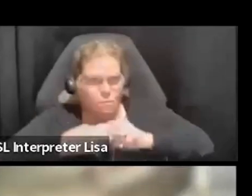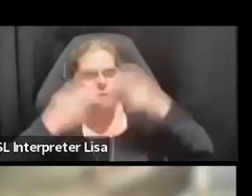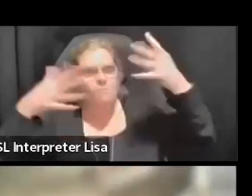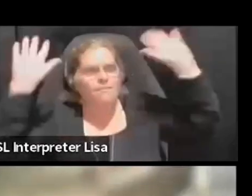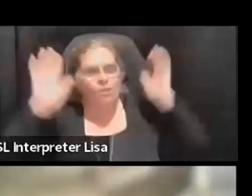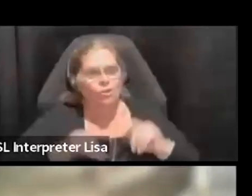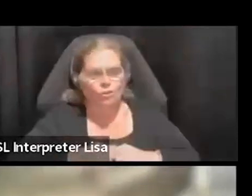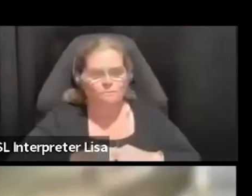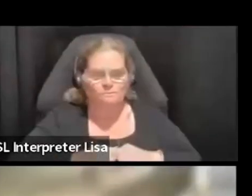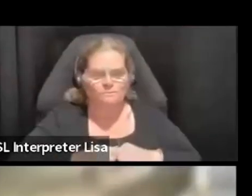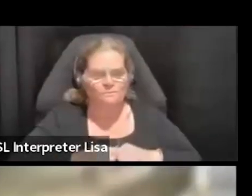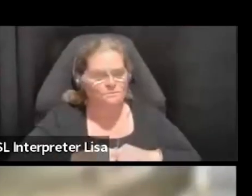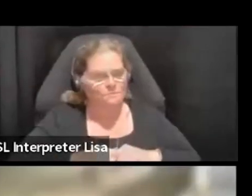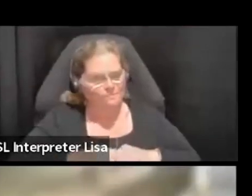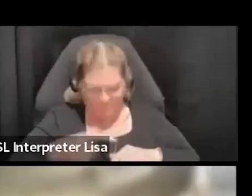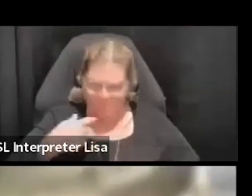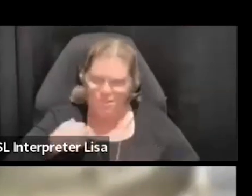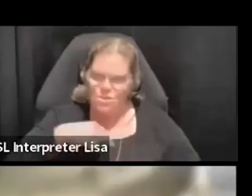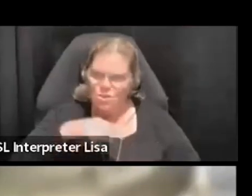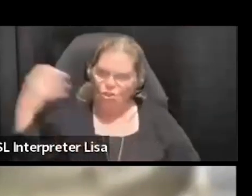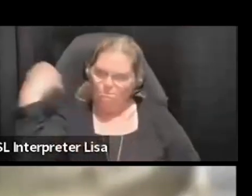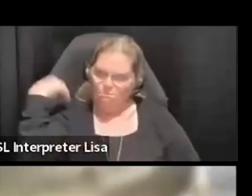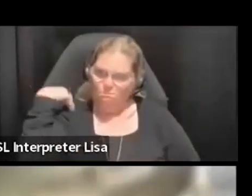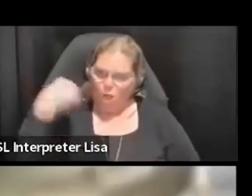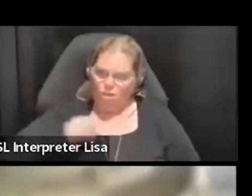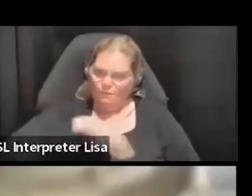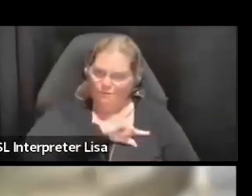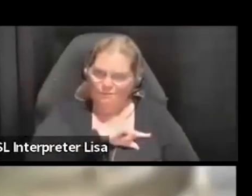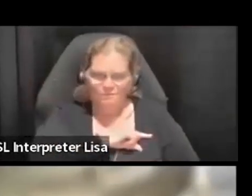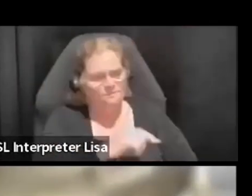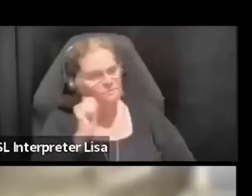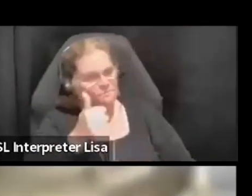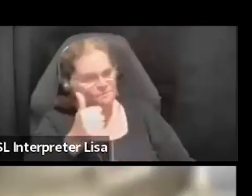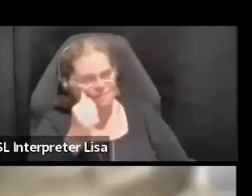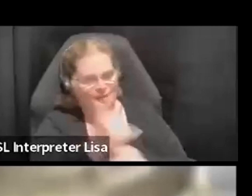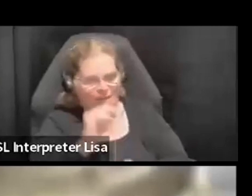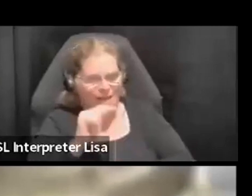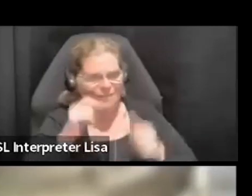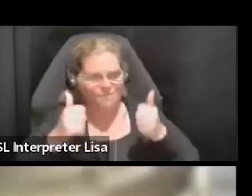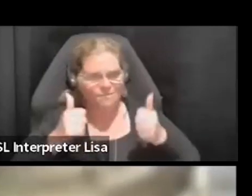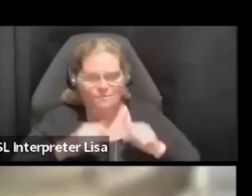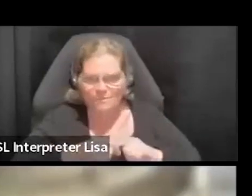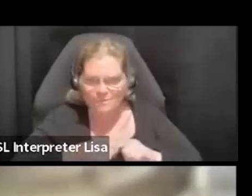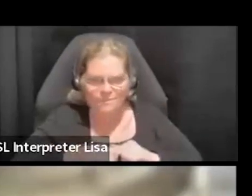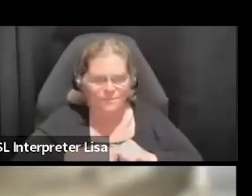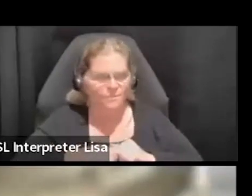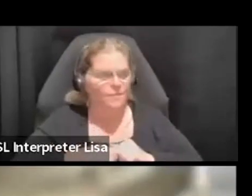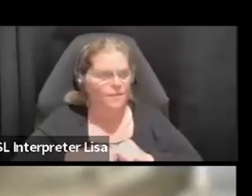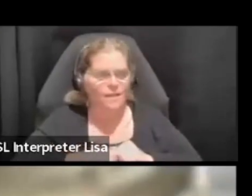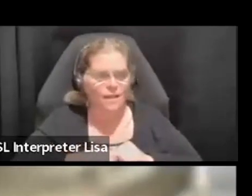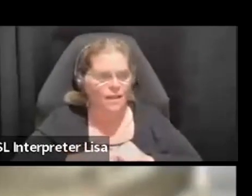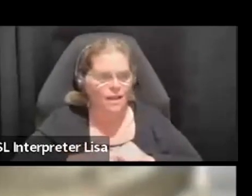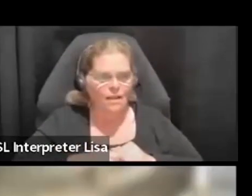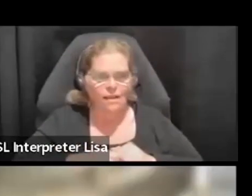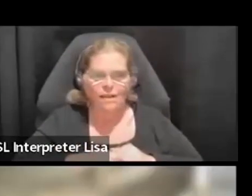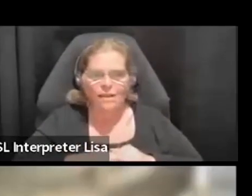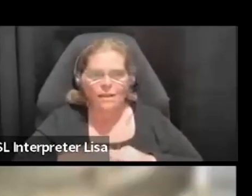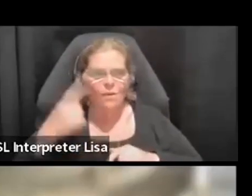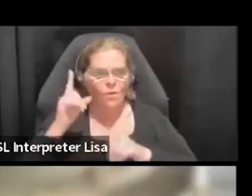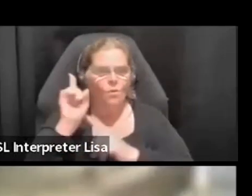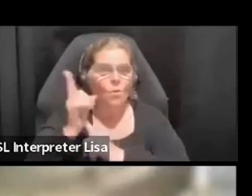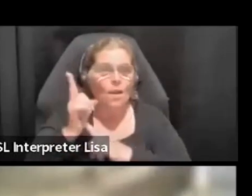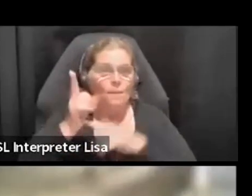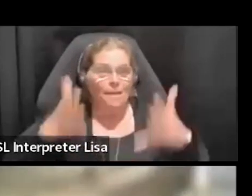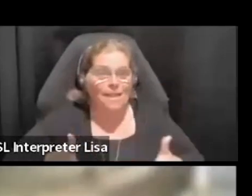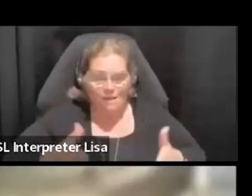Hickman. So just put us in charge, this group. I got you. All right. And we've got 1 minute to